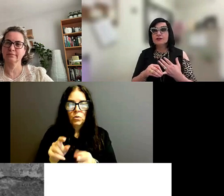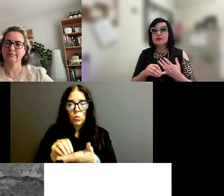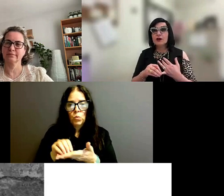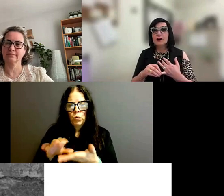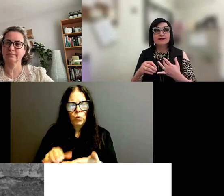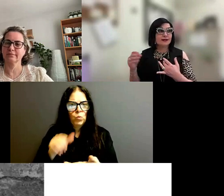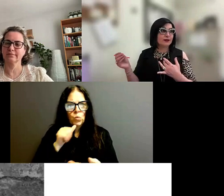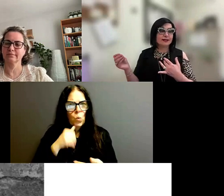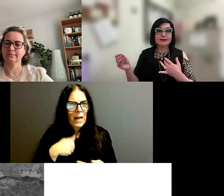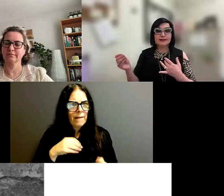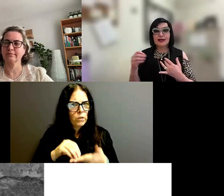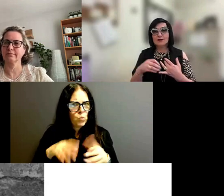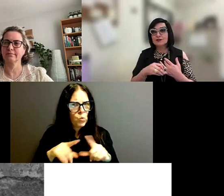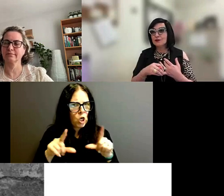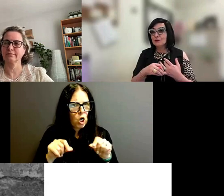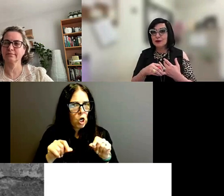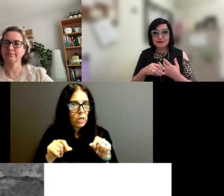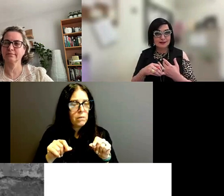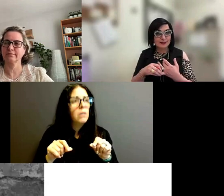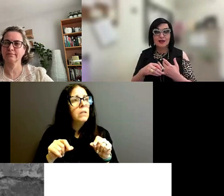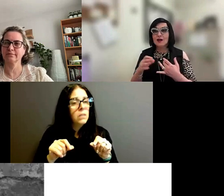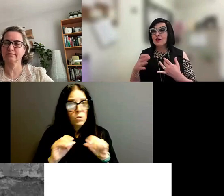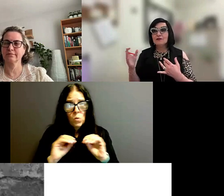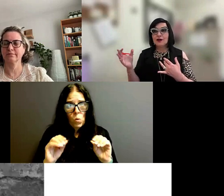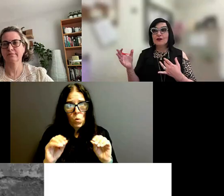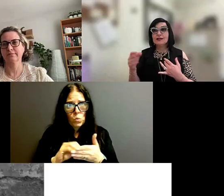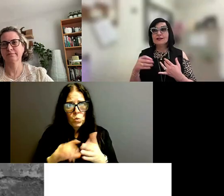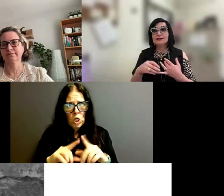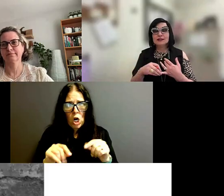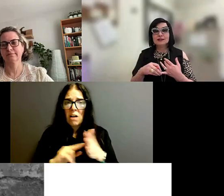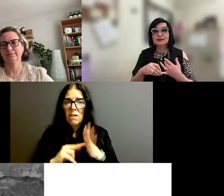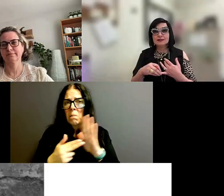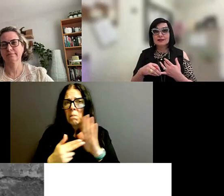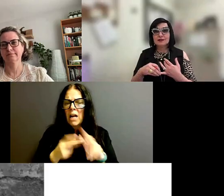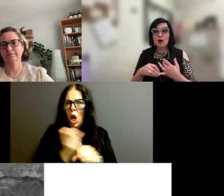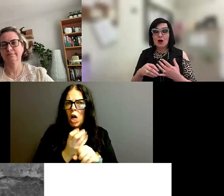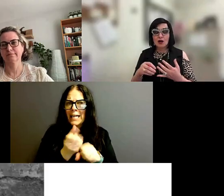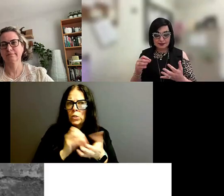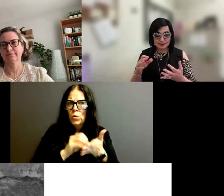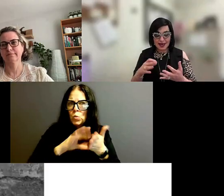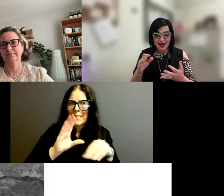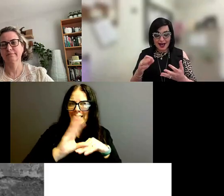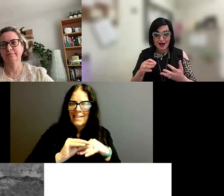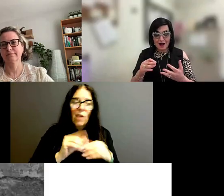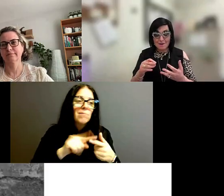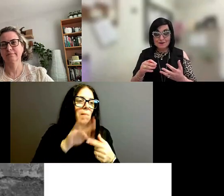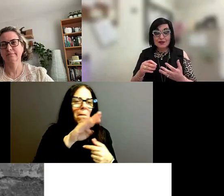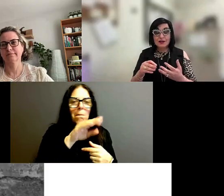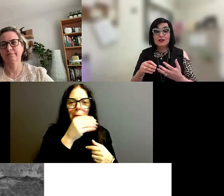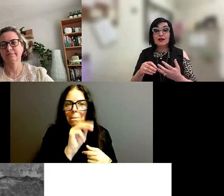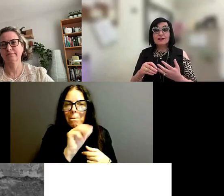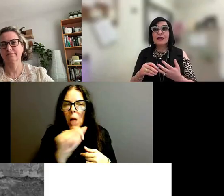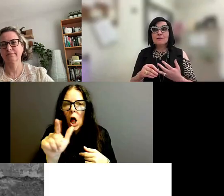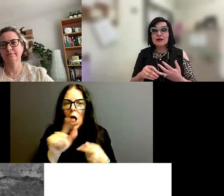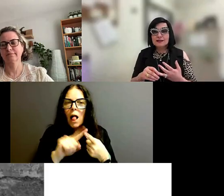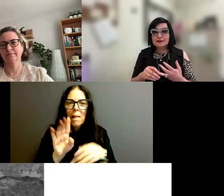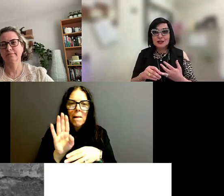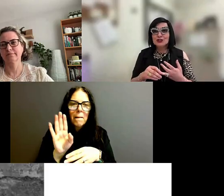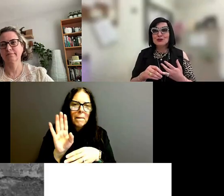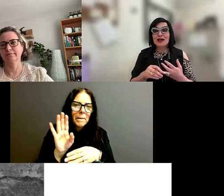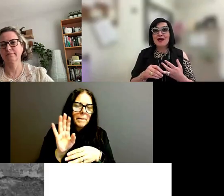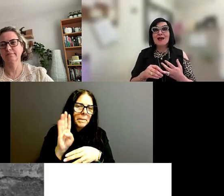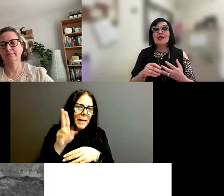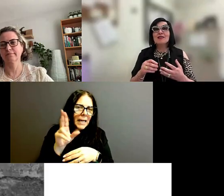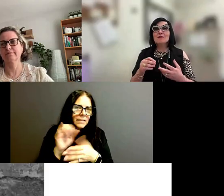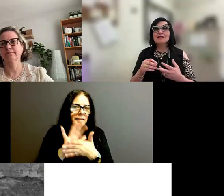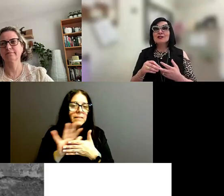They don't have student cards. They don't get discounts for busing and various businesses in the malls. They miss